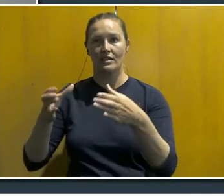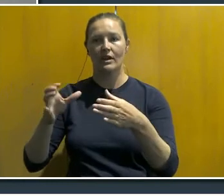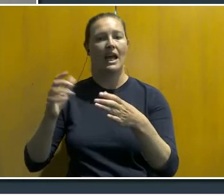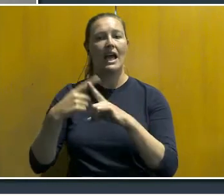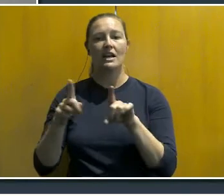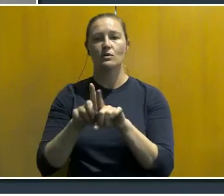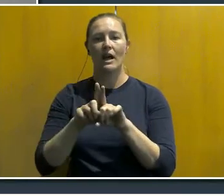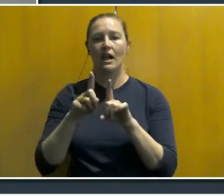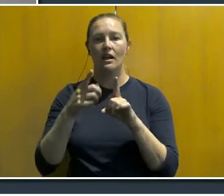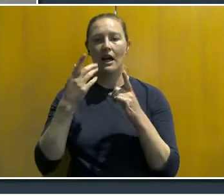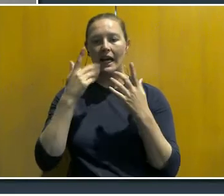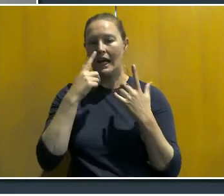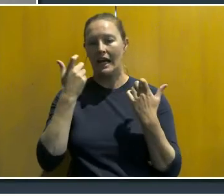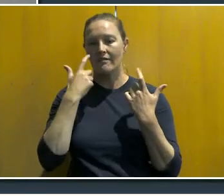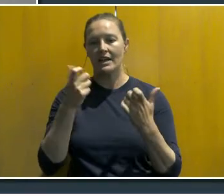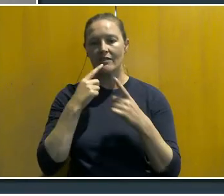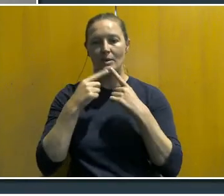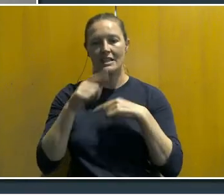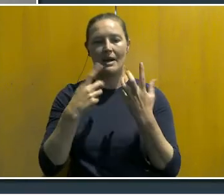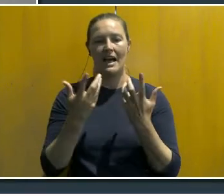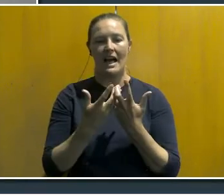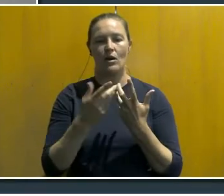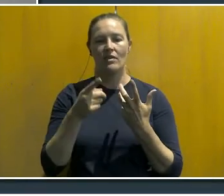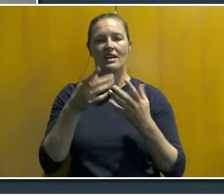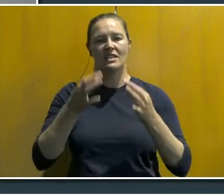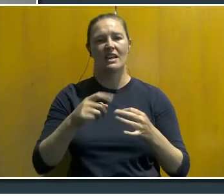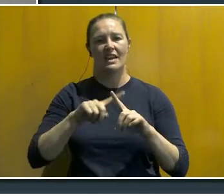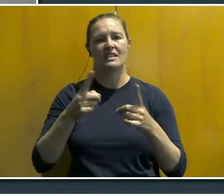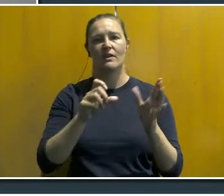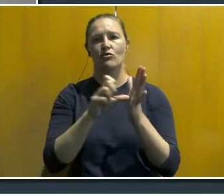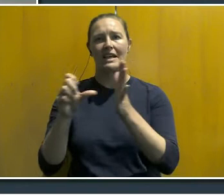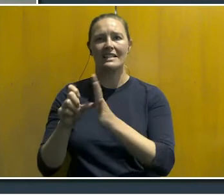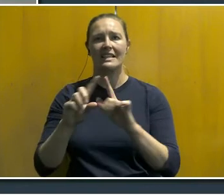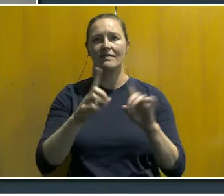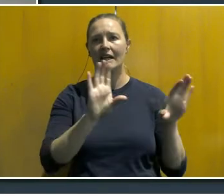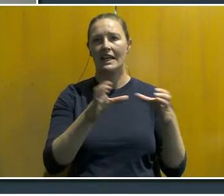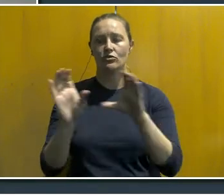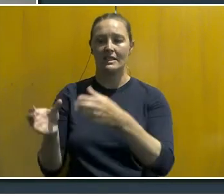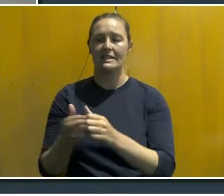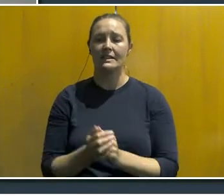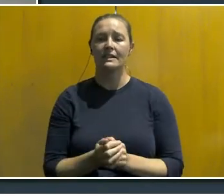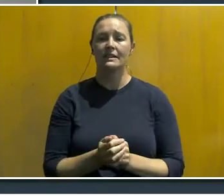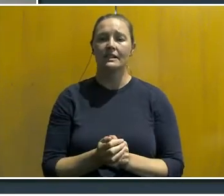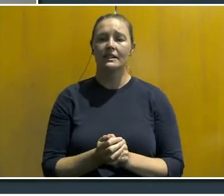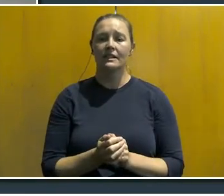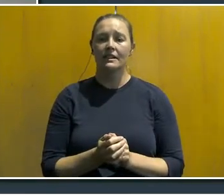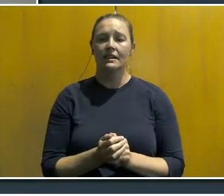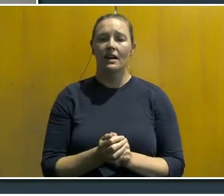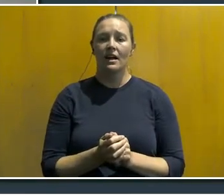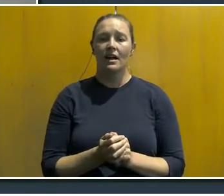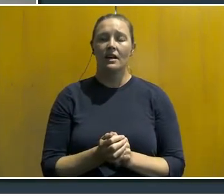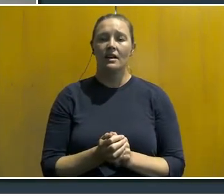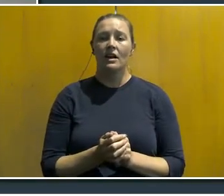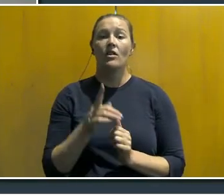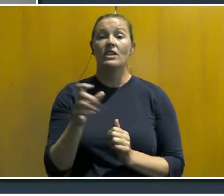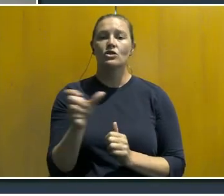the 92.5% rating differential was arrived at. In the interests of fairness, this should have been included